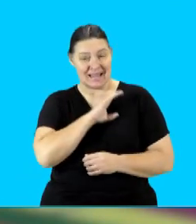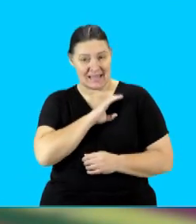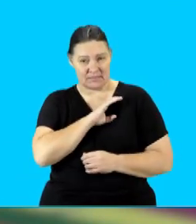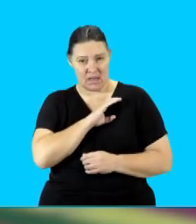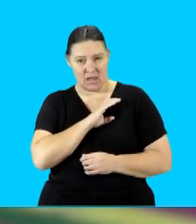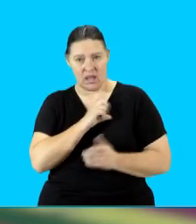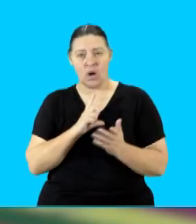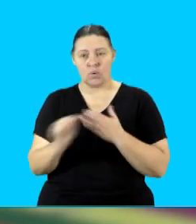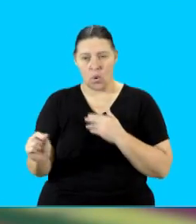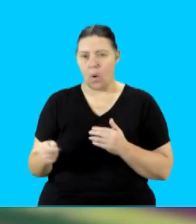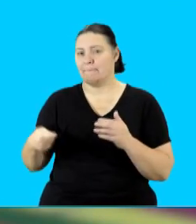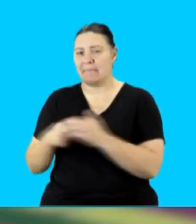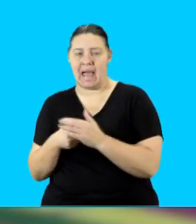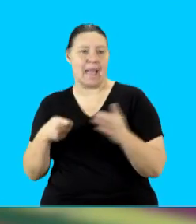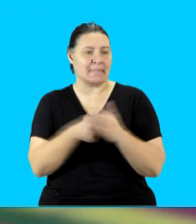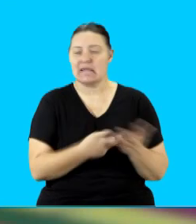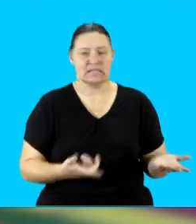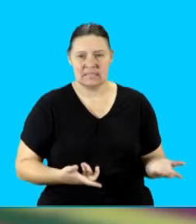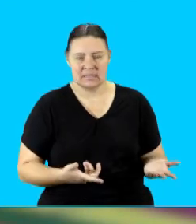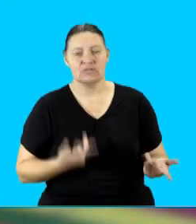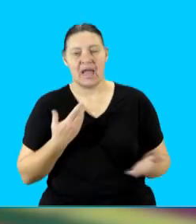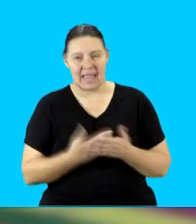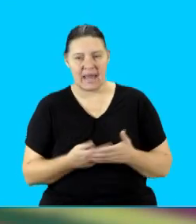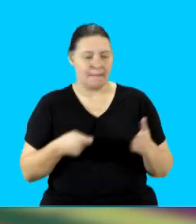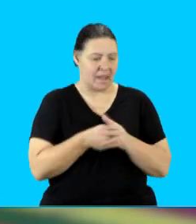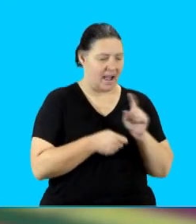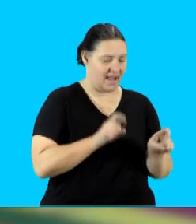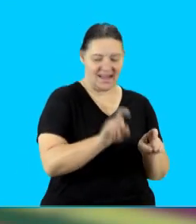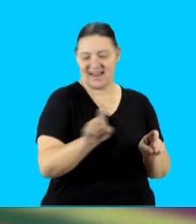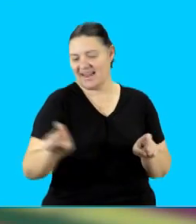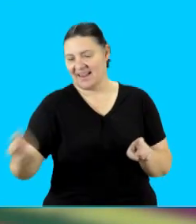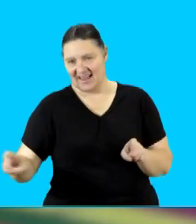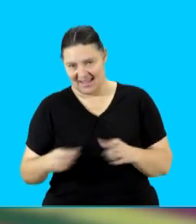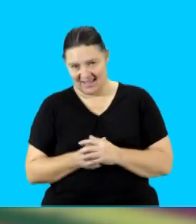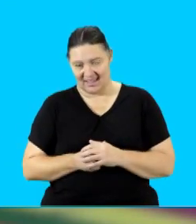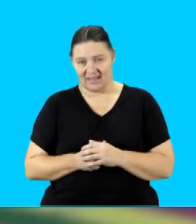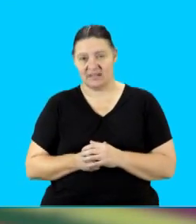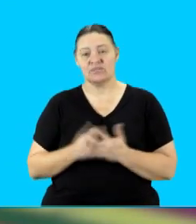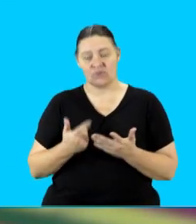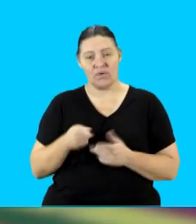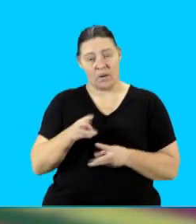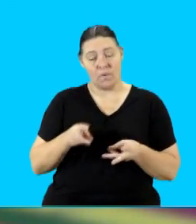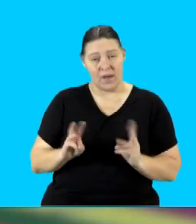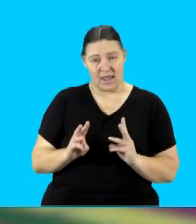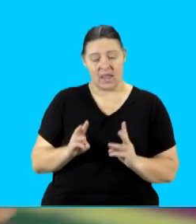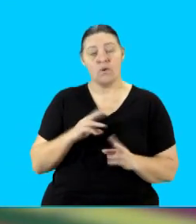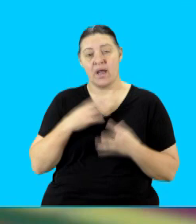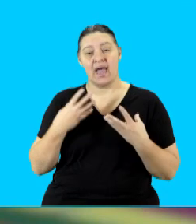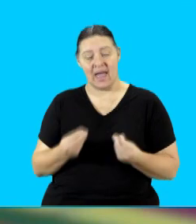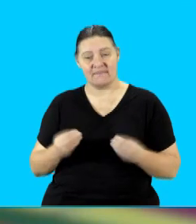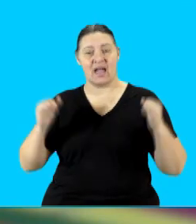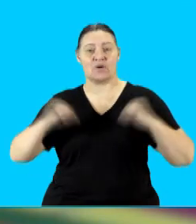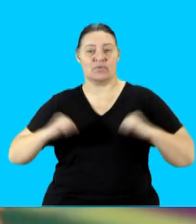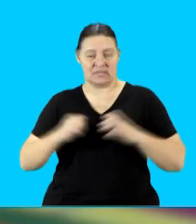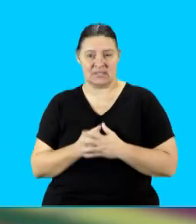that instead of a customer going out without buying, instead they can be able to go to buy to another outlet. So in that